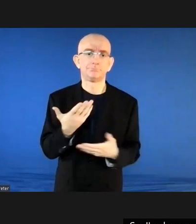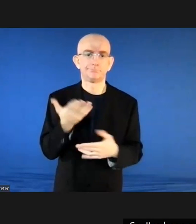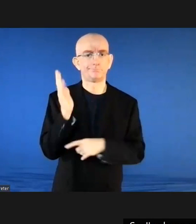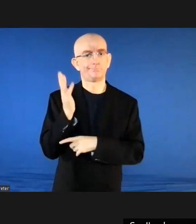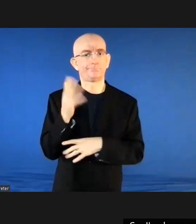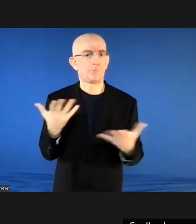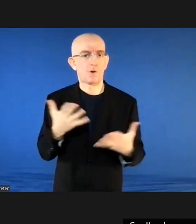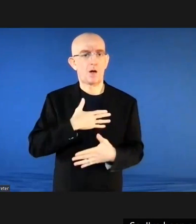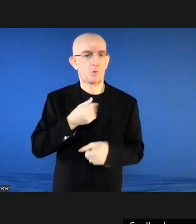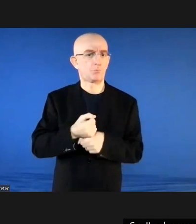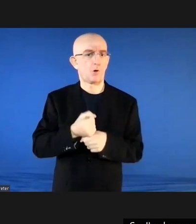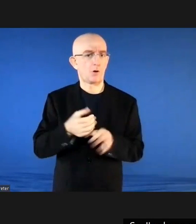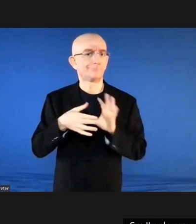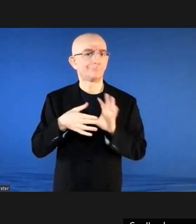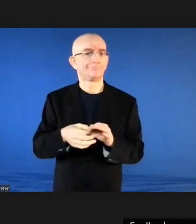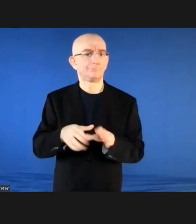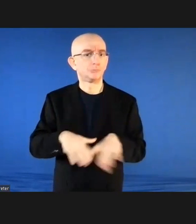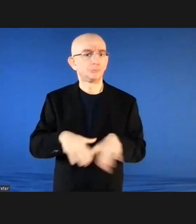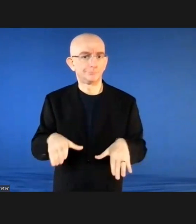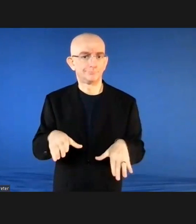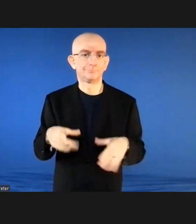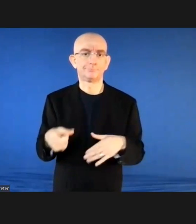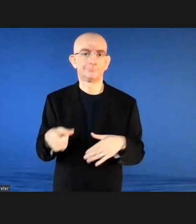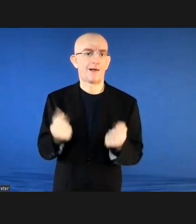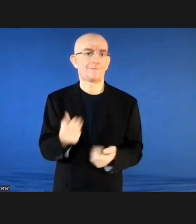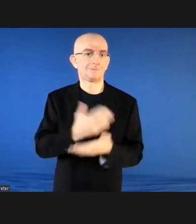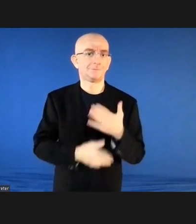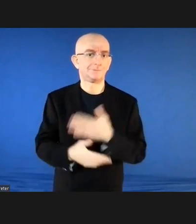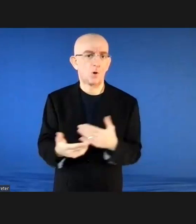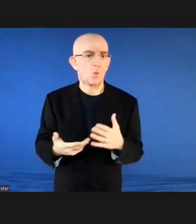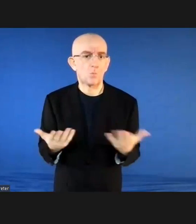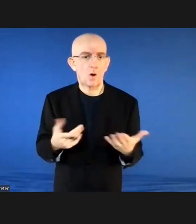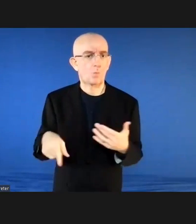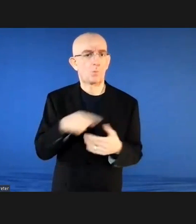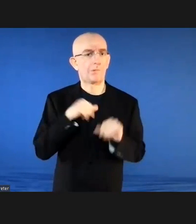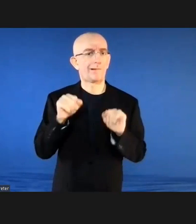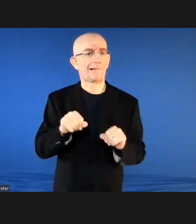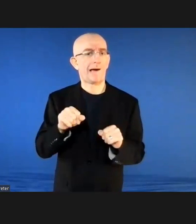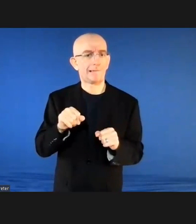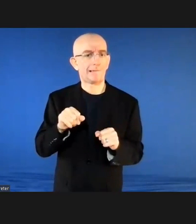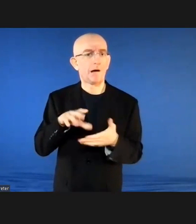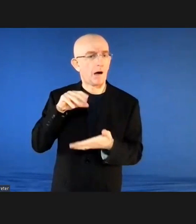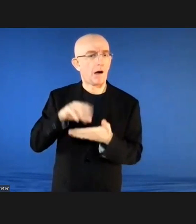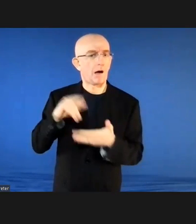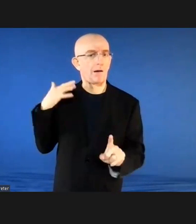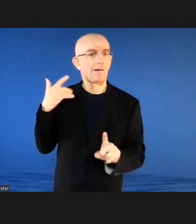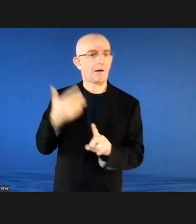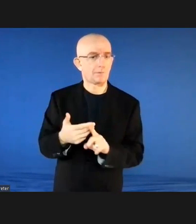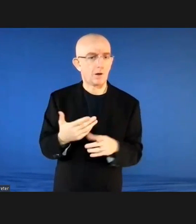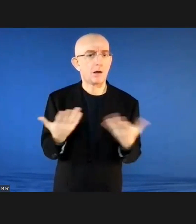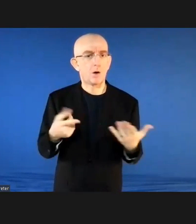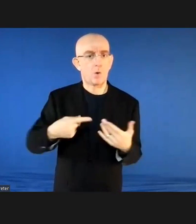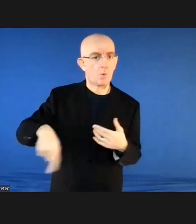do. So first of all, what is the UK doing? Well, we want all